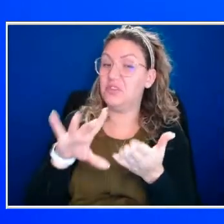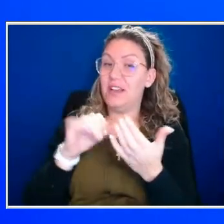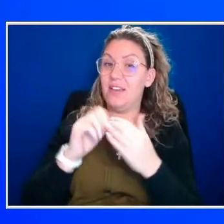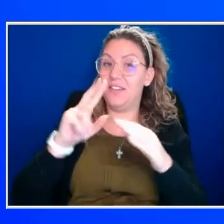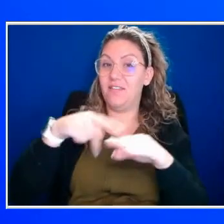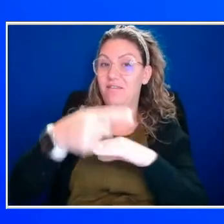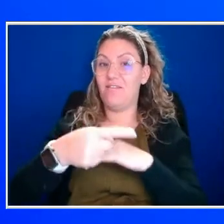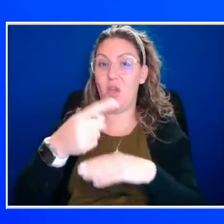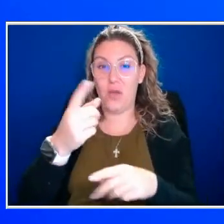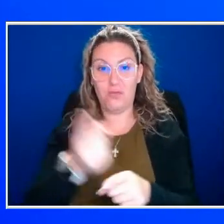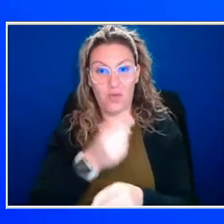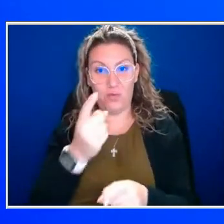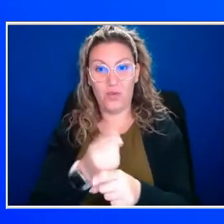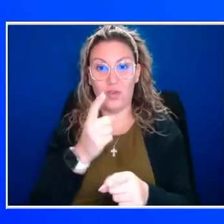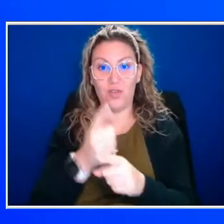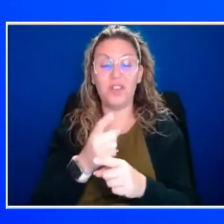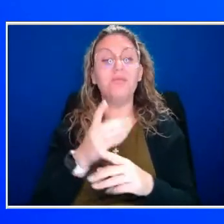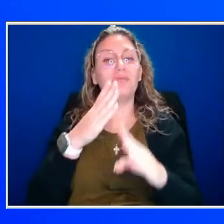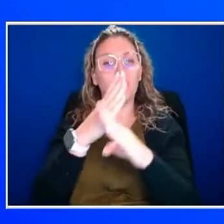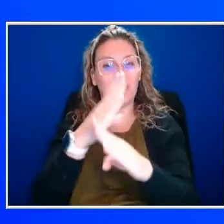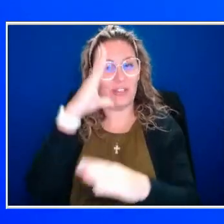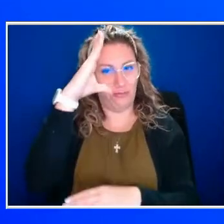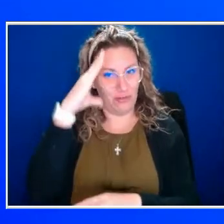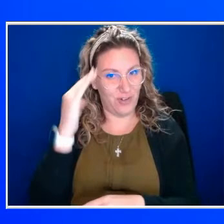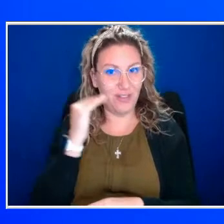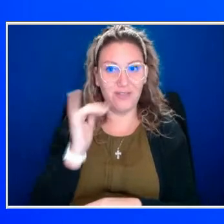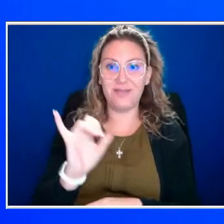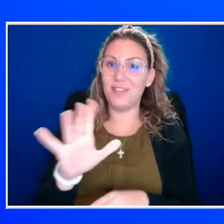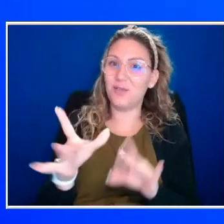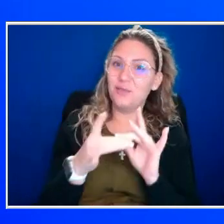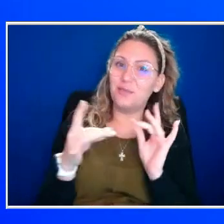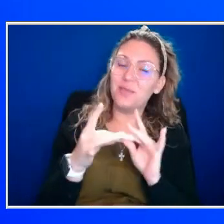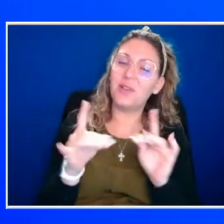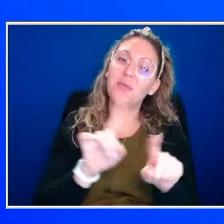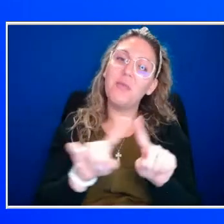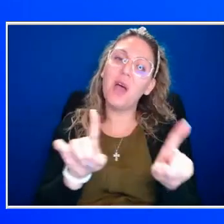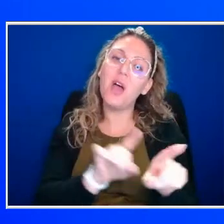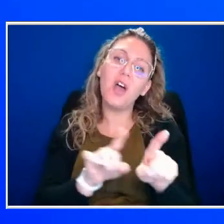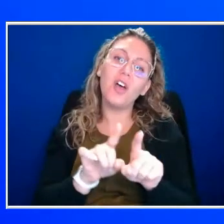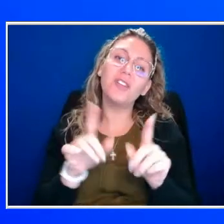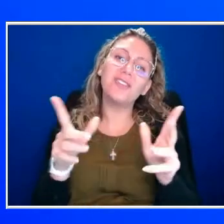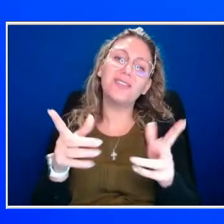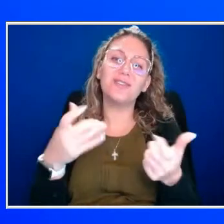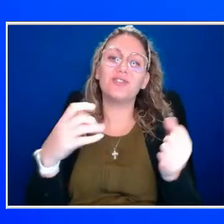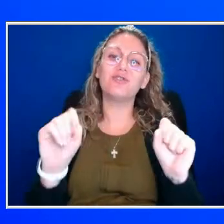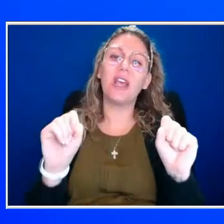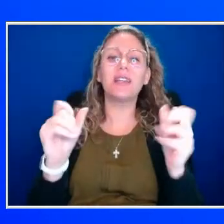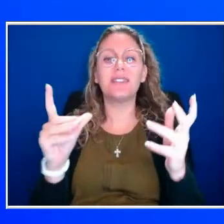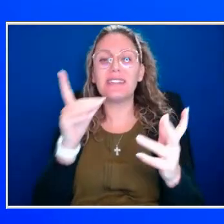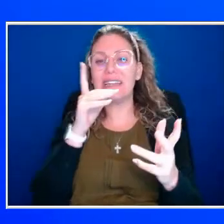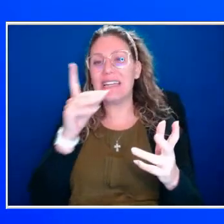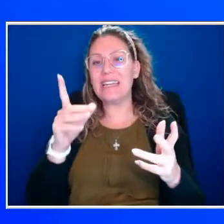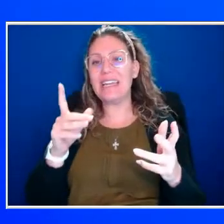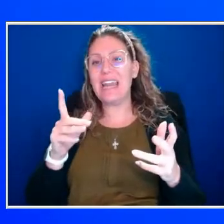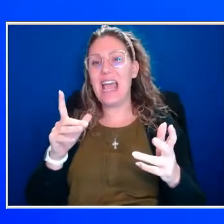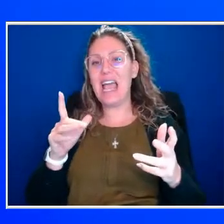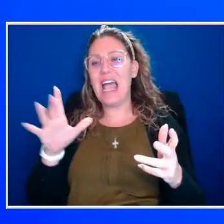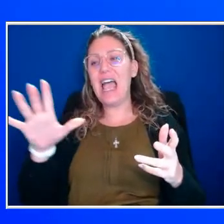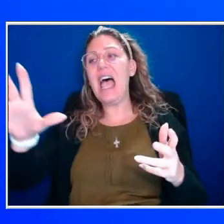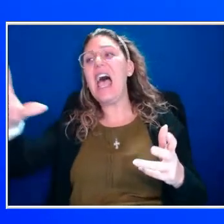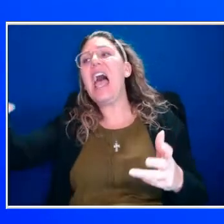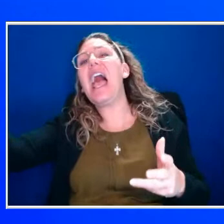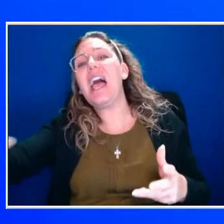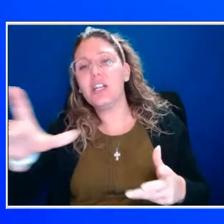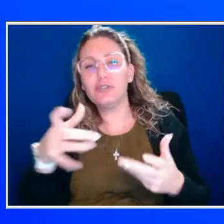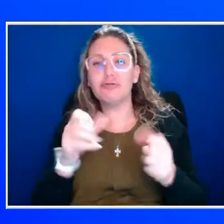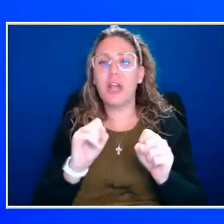really protecting your head, like you mentioned, but also, you know, trying to not reach out for the thing that's really far away, avoiding the